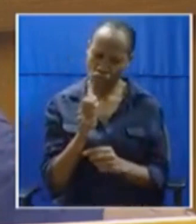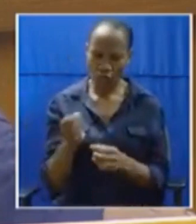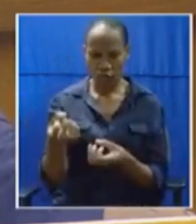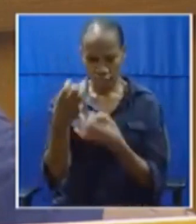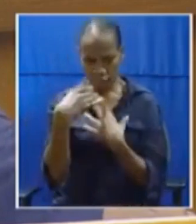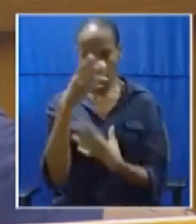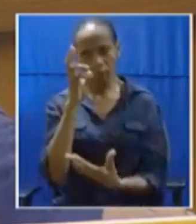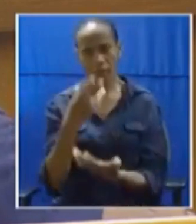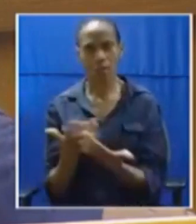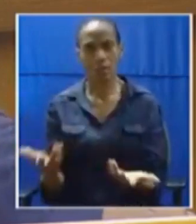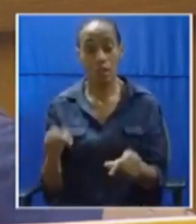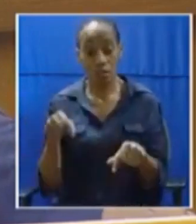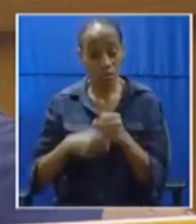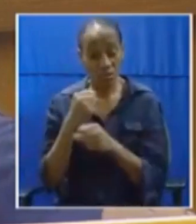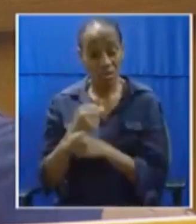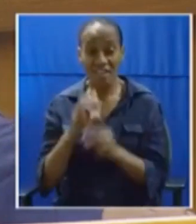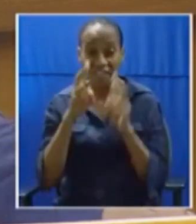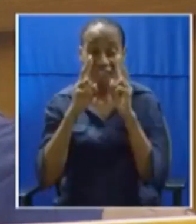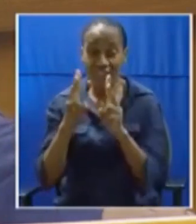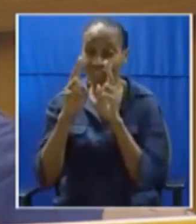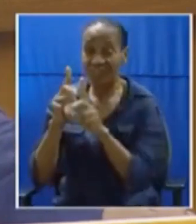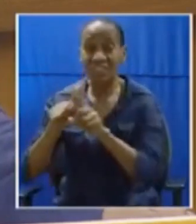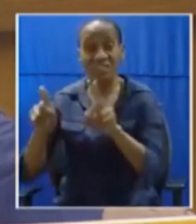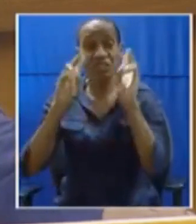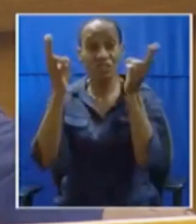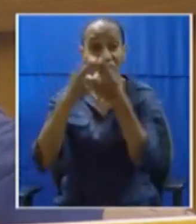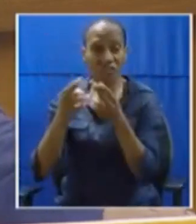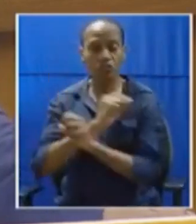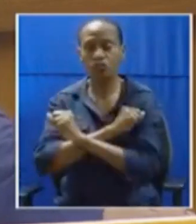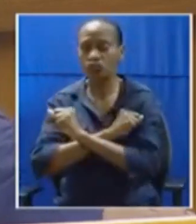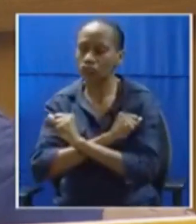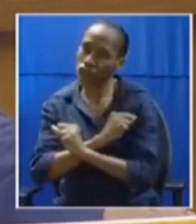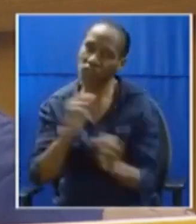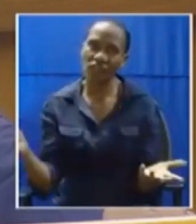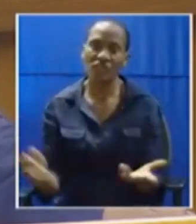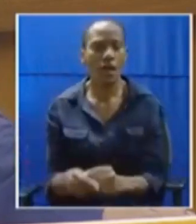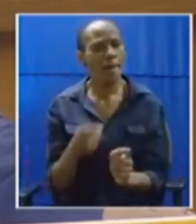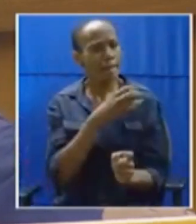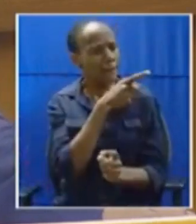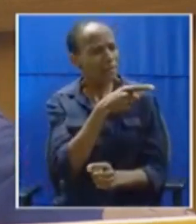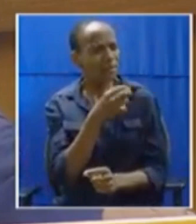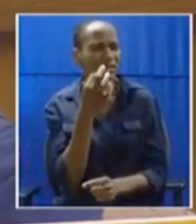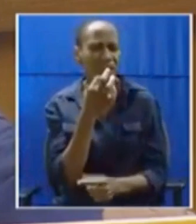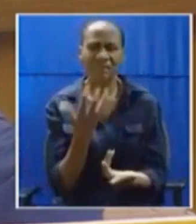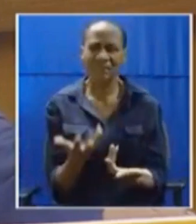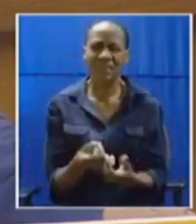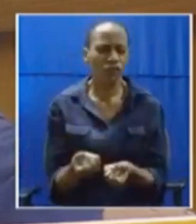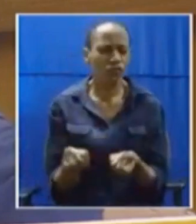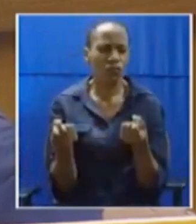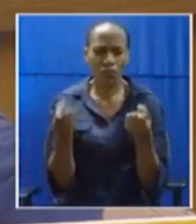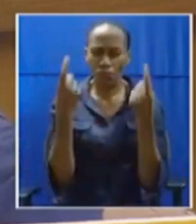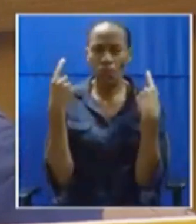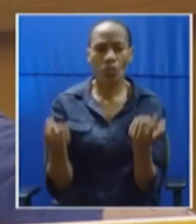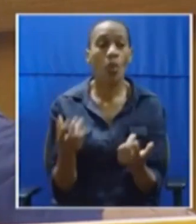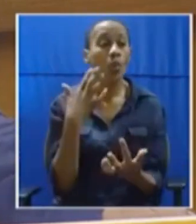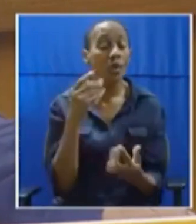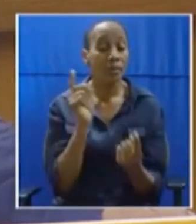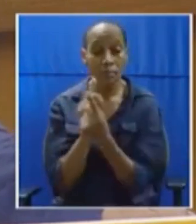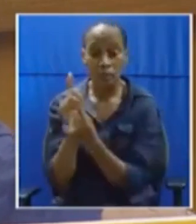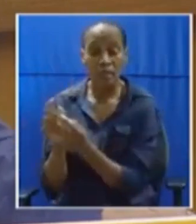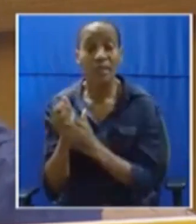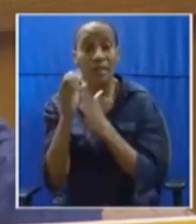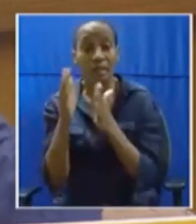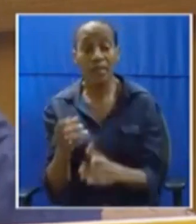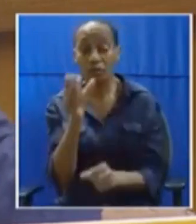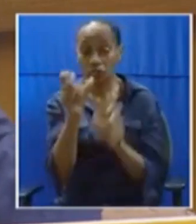visited any of the universities where the crisis is playing out and exposed herself completely as being out of touch when she met with student leaders, out of